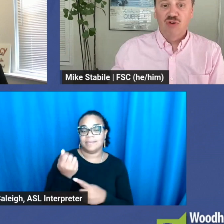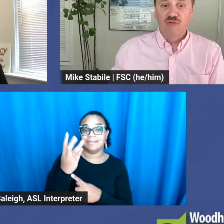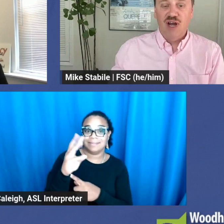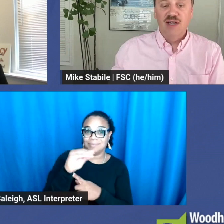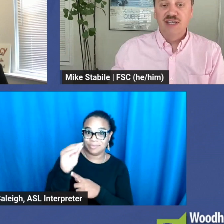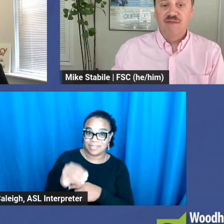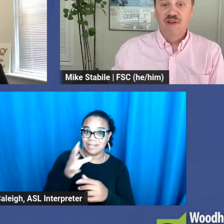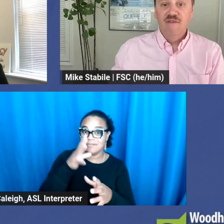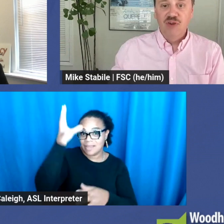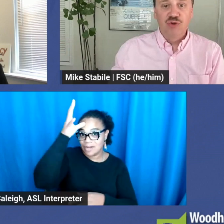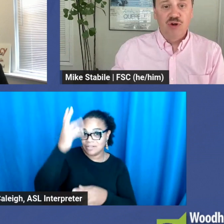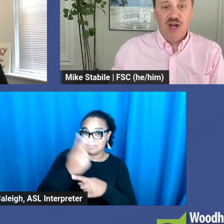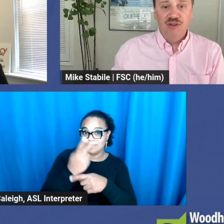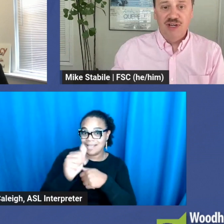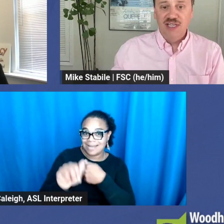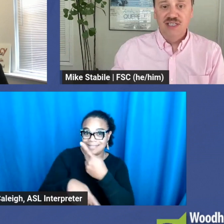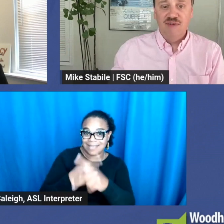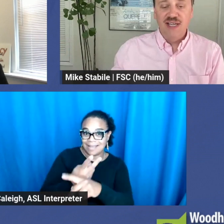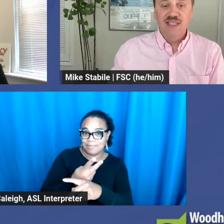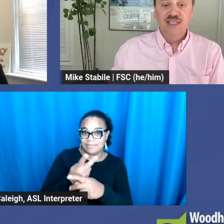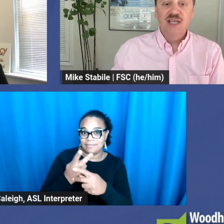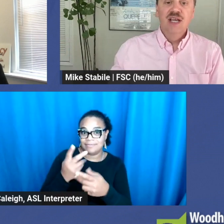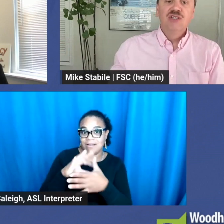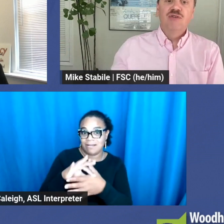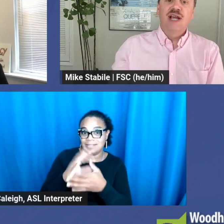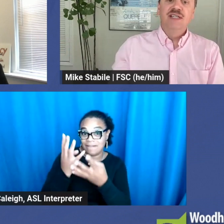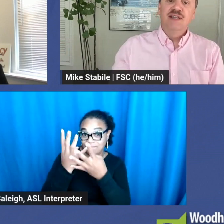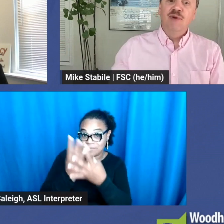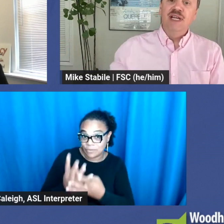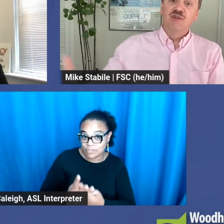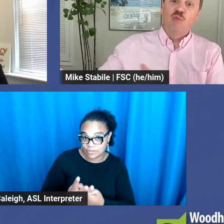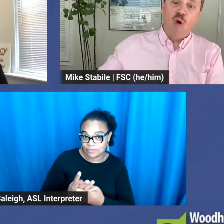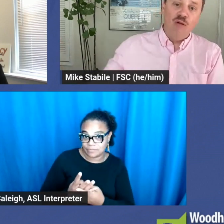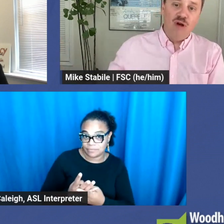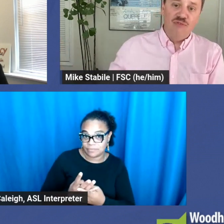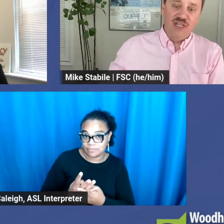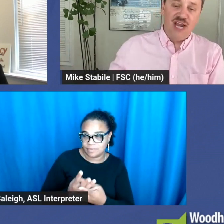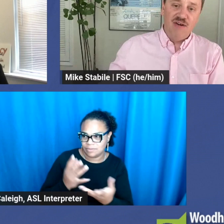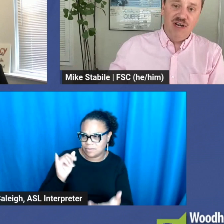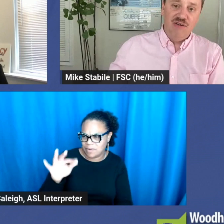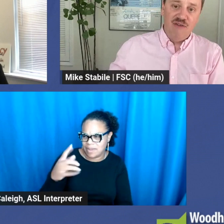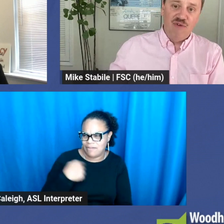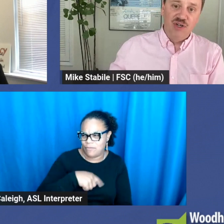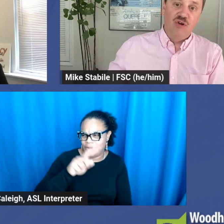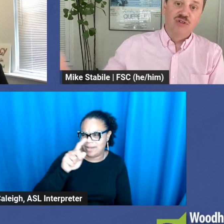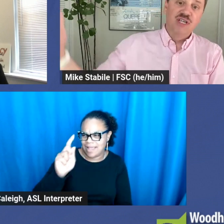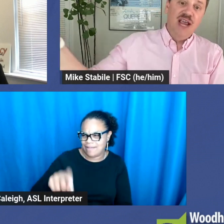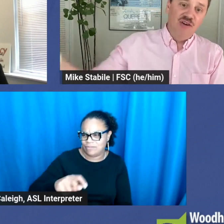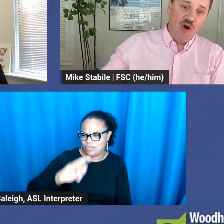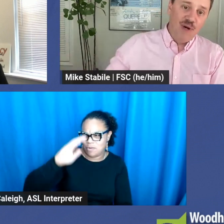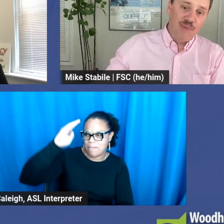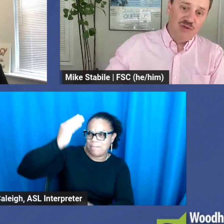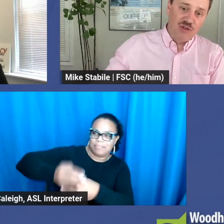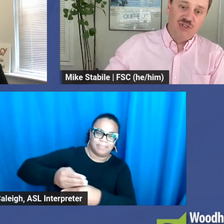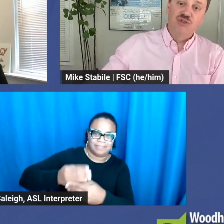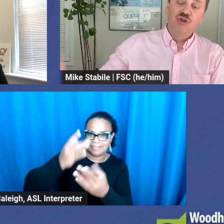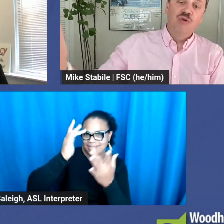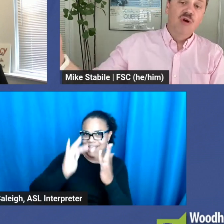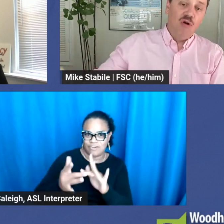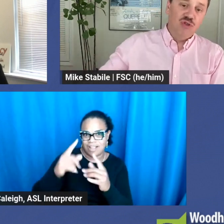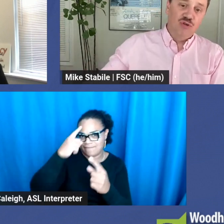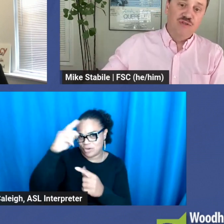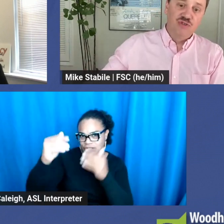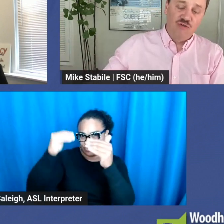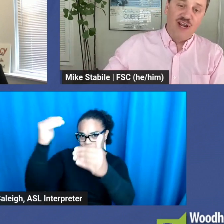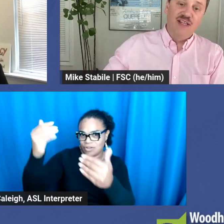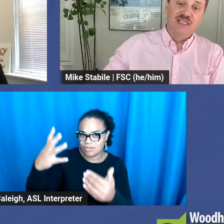any sort of content filter on their kids' devices. So the idea that we need to wall off the entire internet for adults and open up adults to